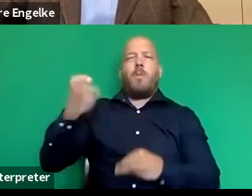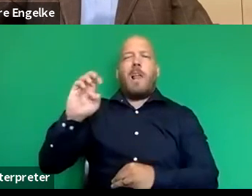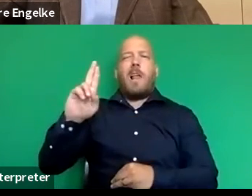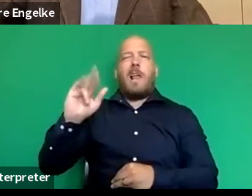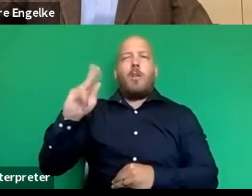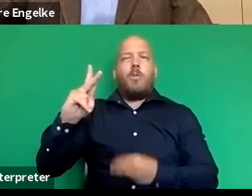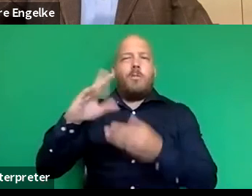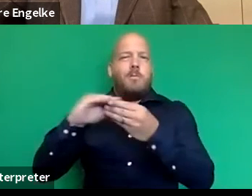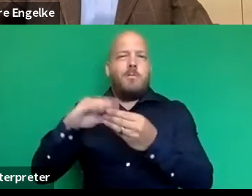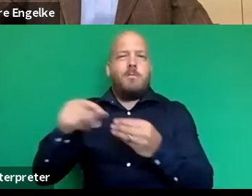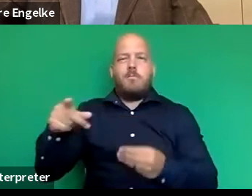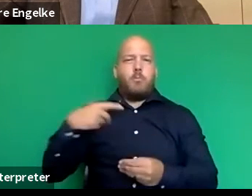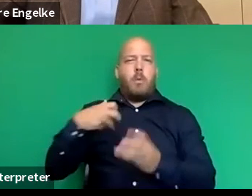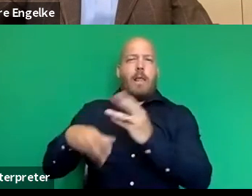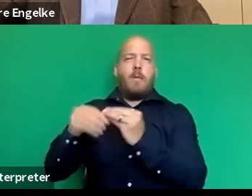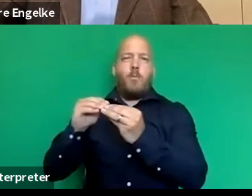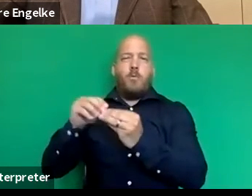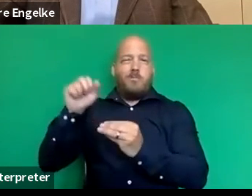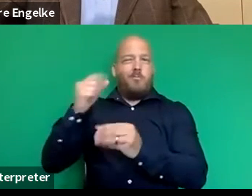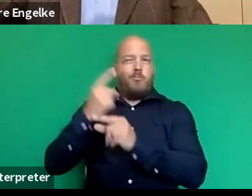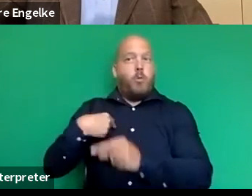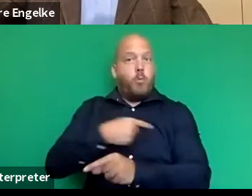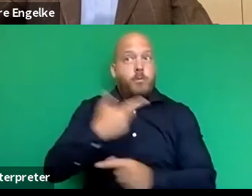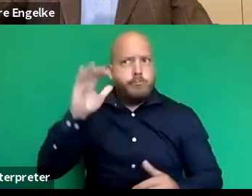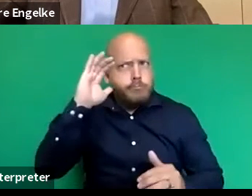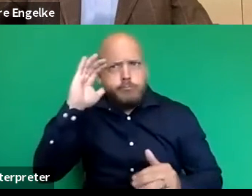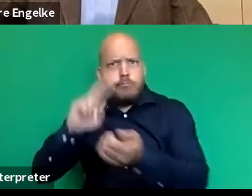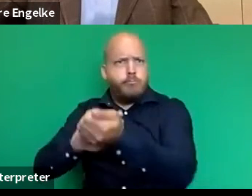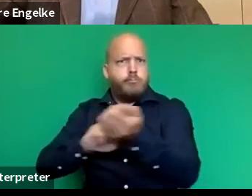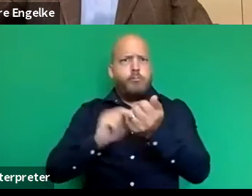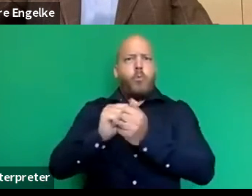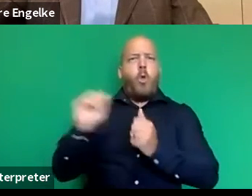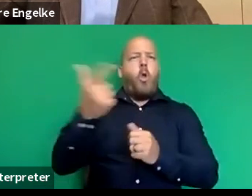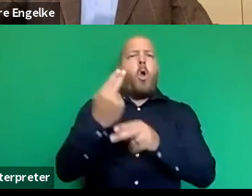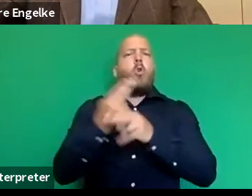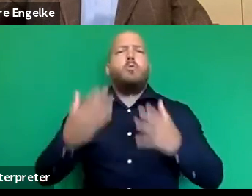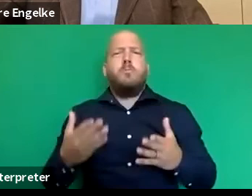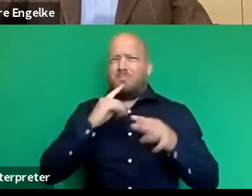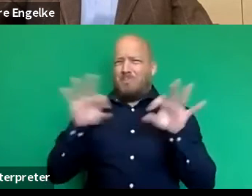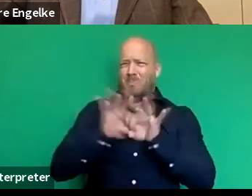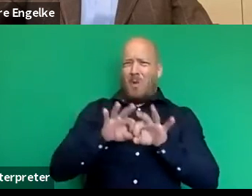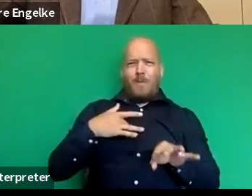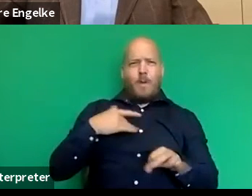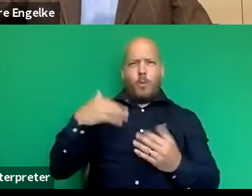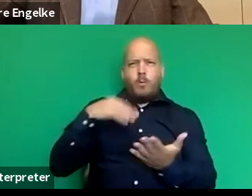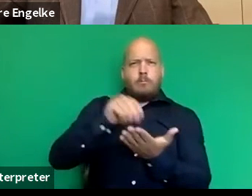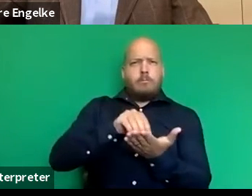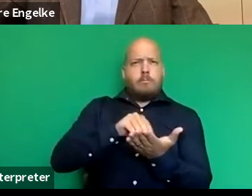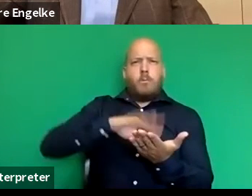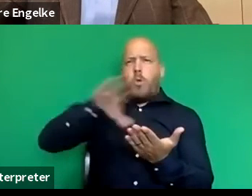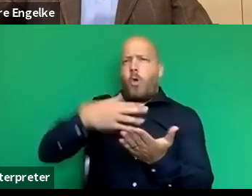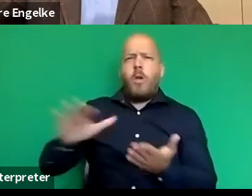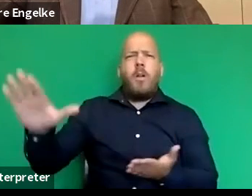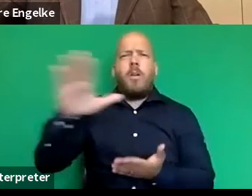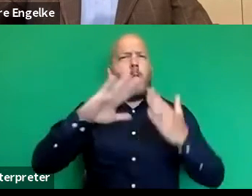think it's really important that we are listening to the community and the individuals that are benefiting from this service.